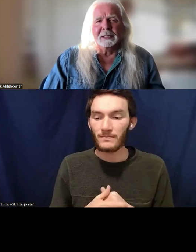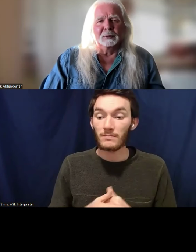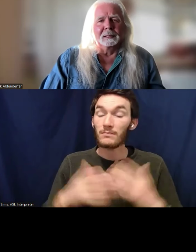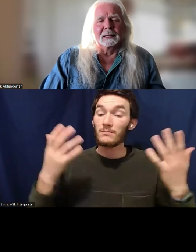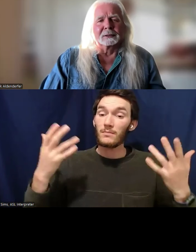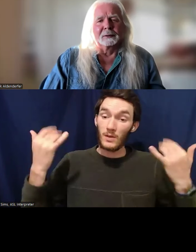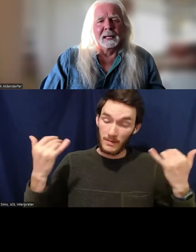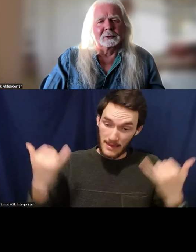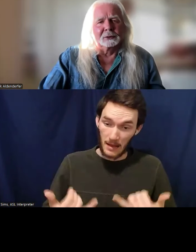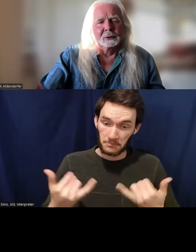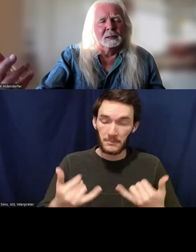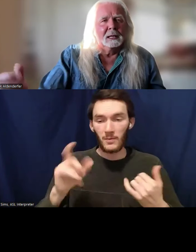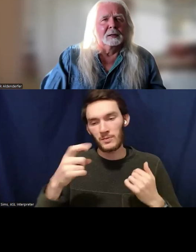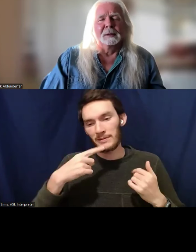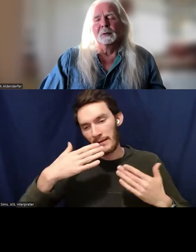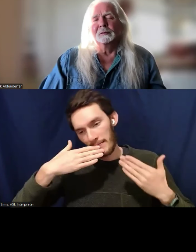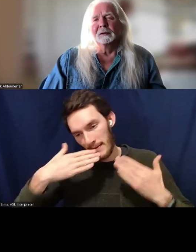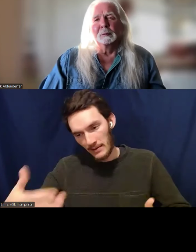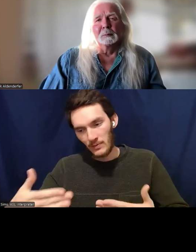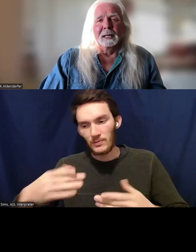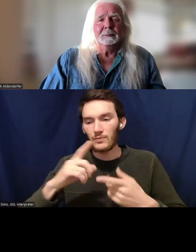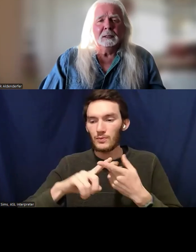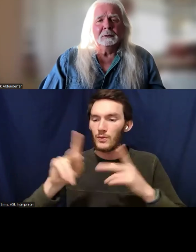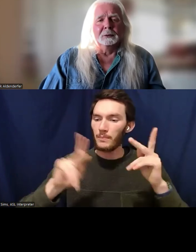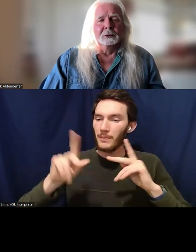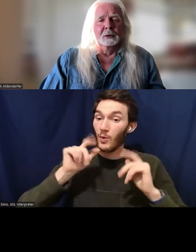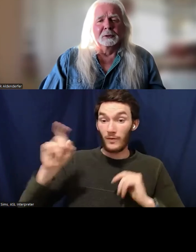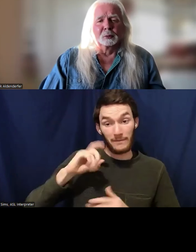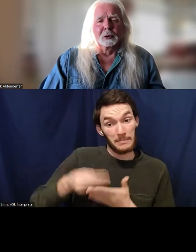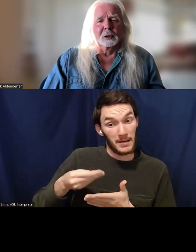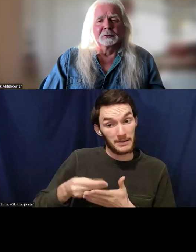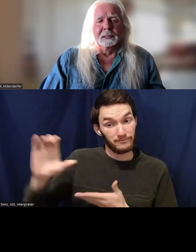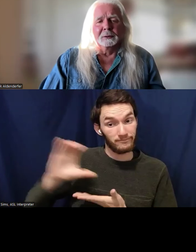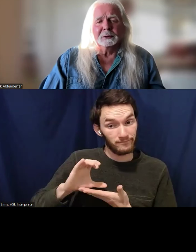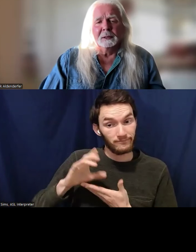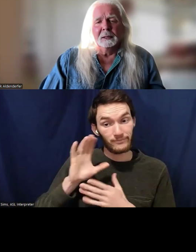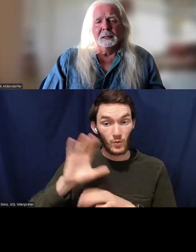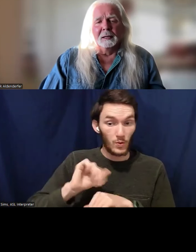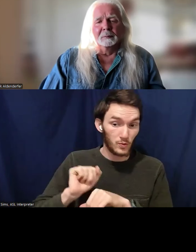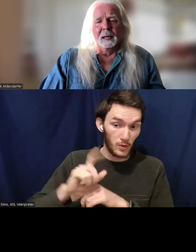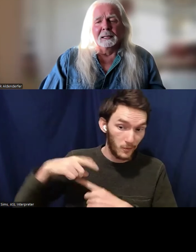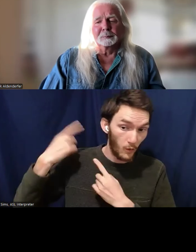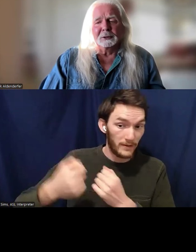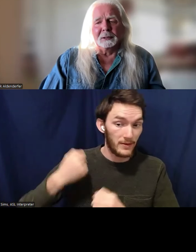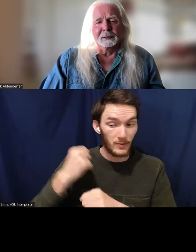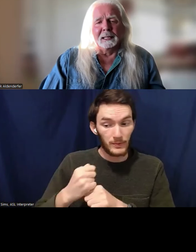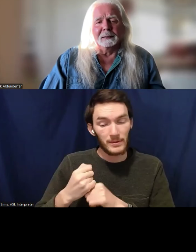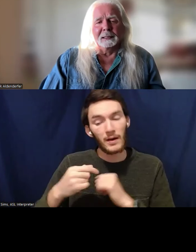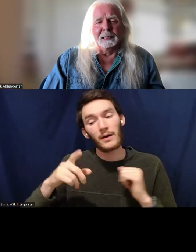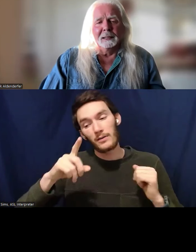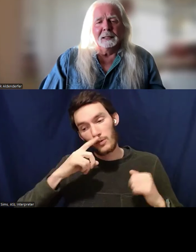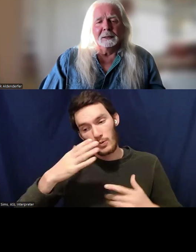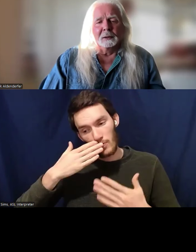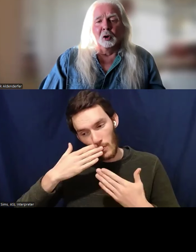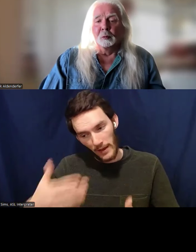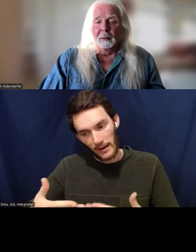I simply like to say thanks to the people who've given me money to do all this work over the years. I especially thank